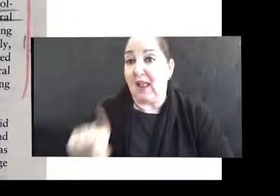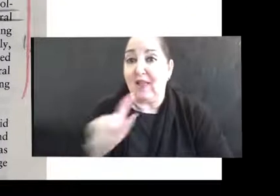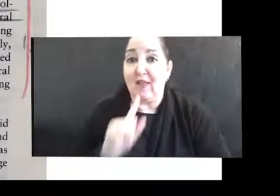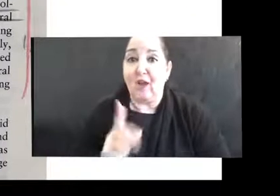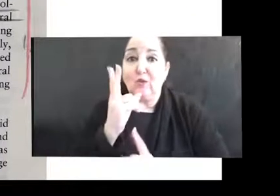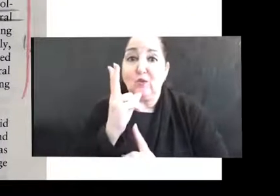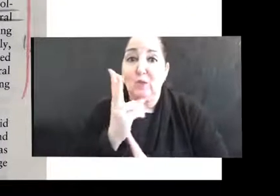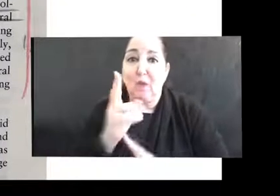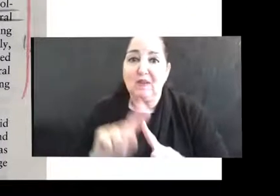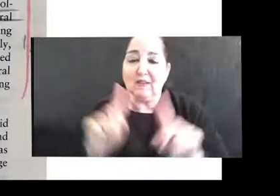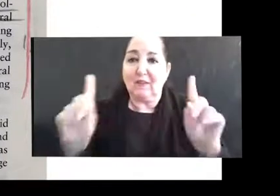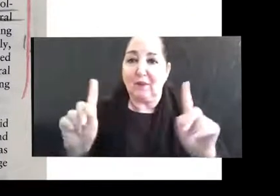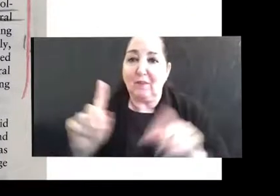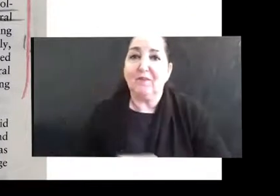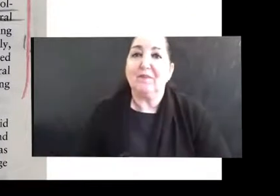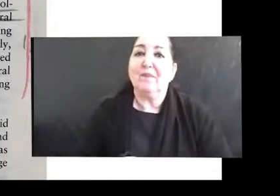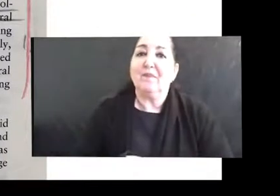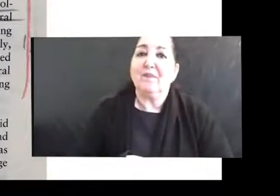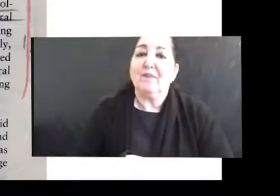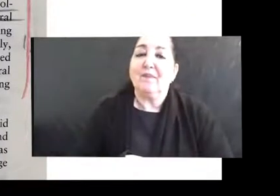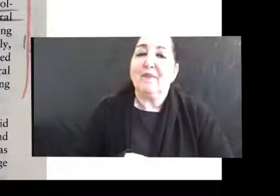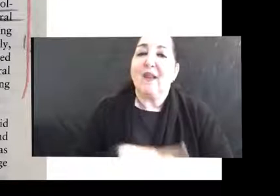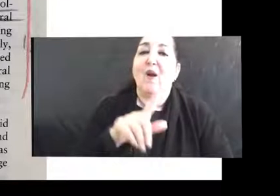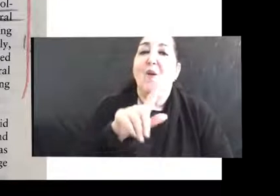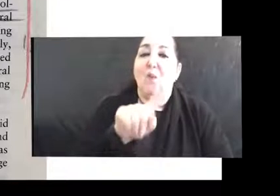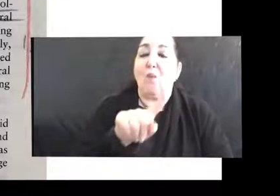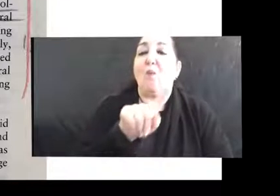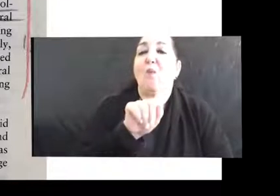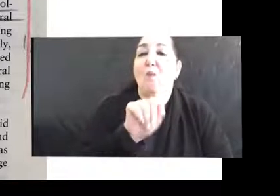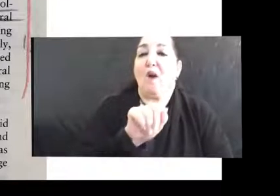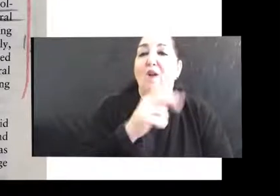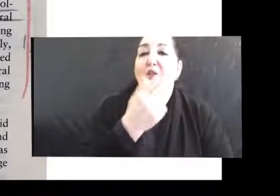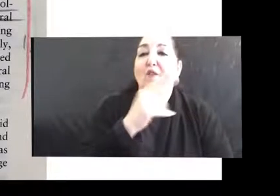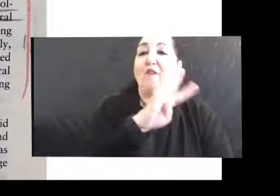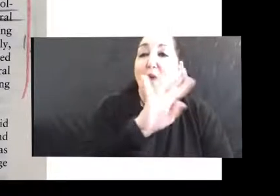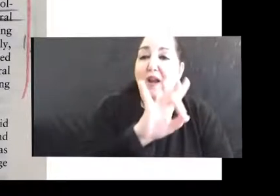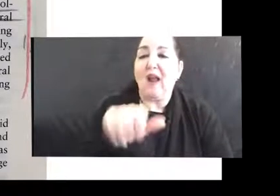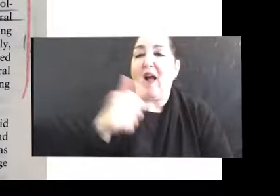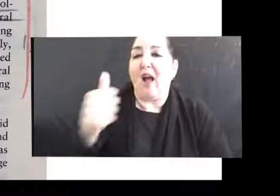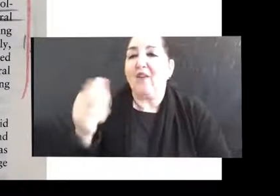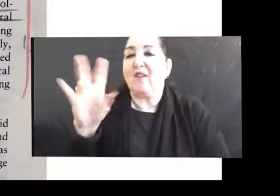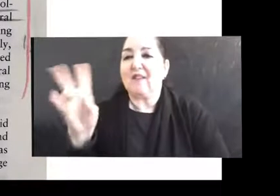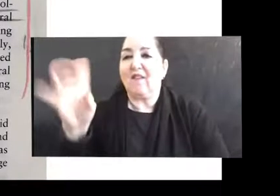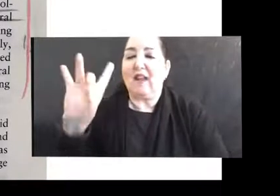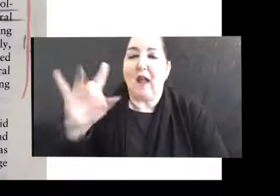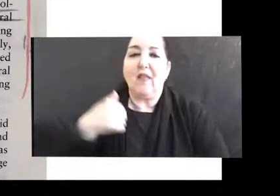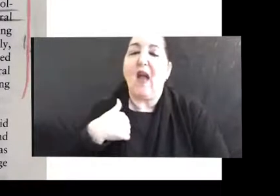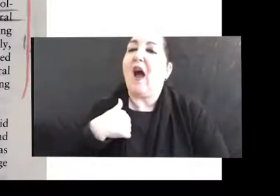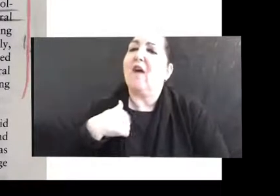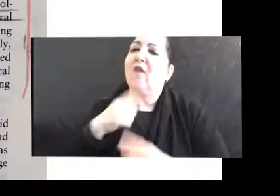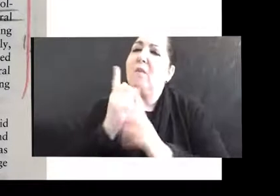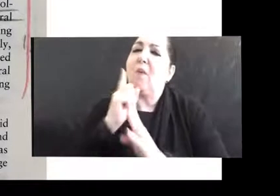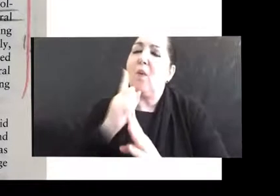And there were two moments here. There was one in 1348 and then a later version in 78. But there was a moment where